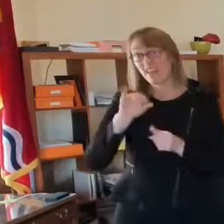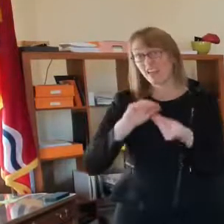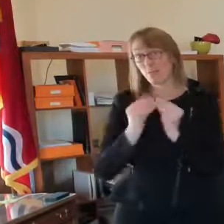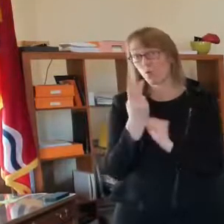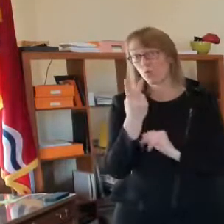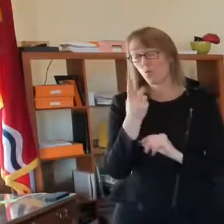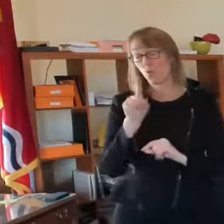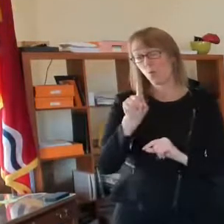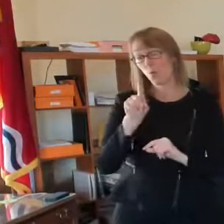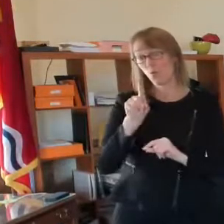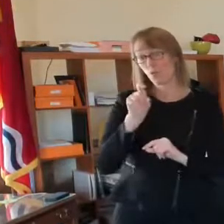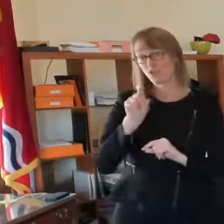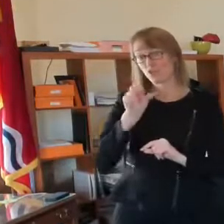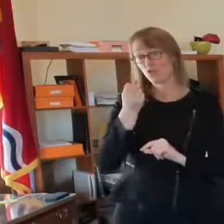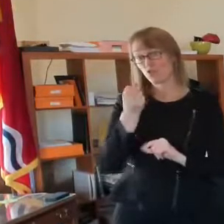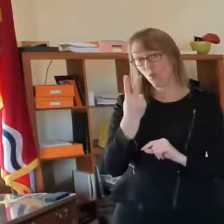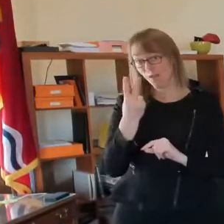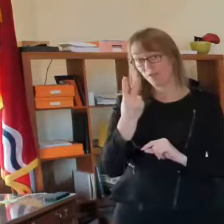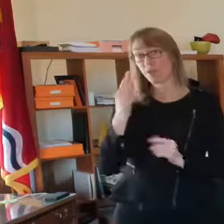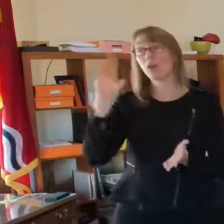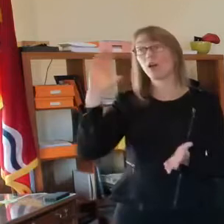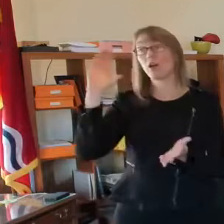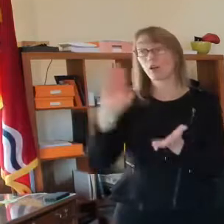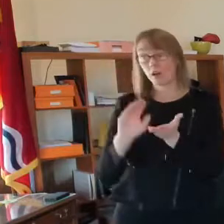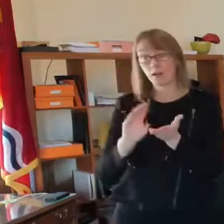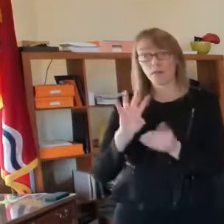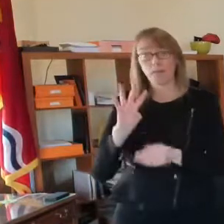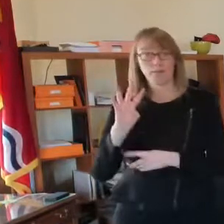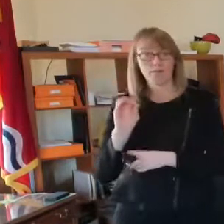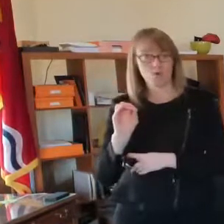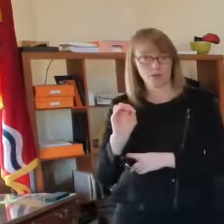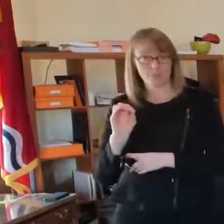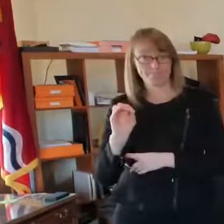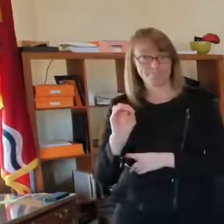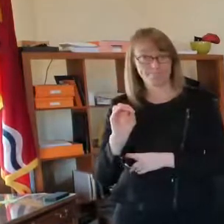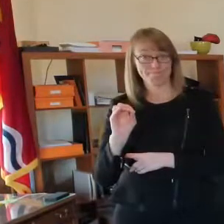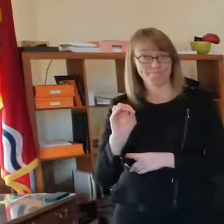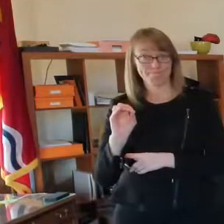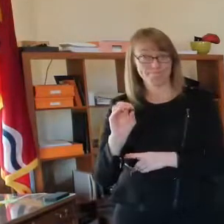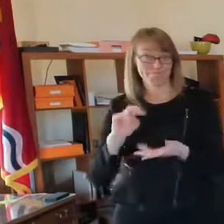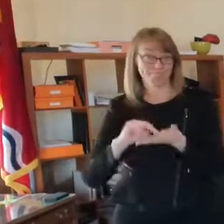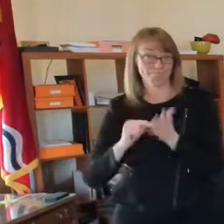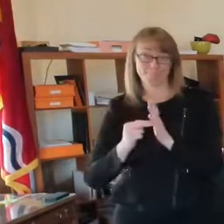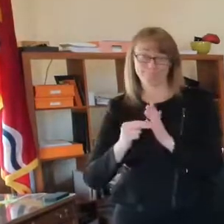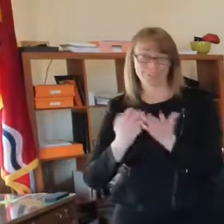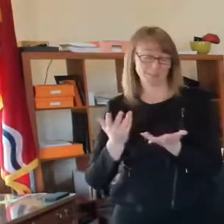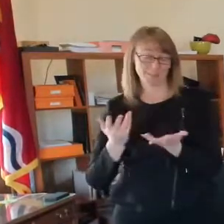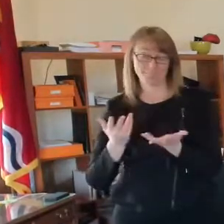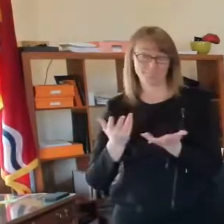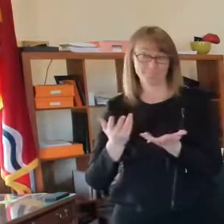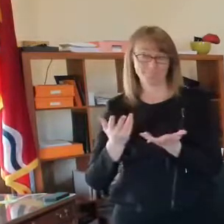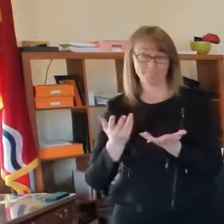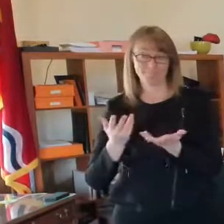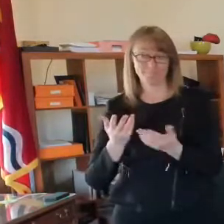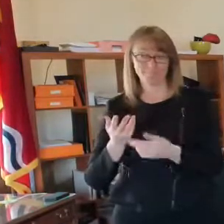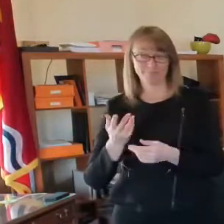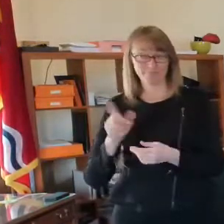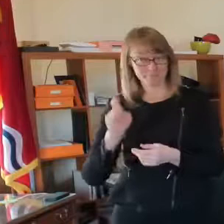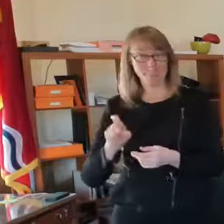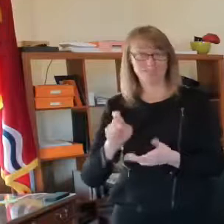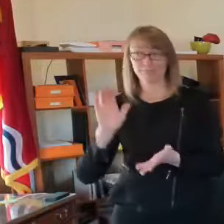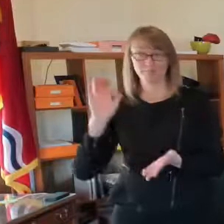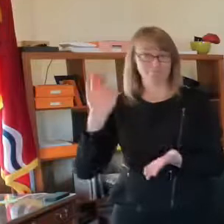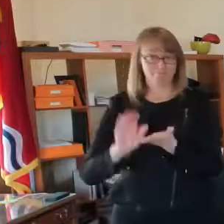would require a major improvement in the numbers. And if we can keep people